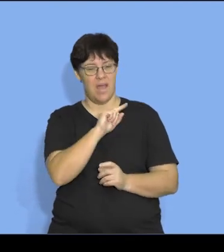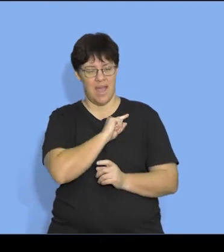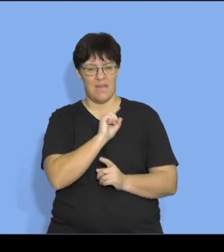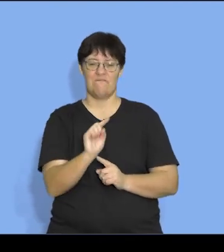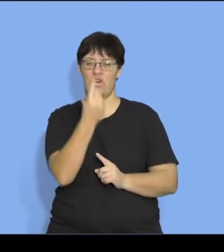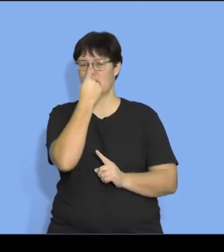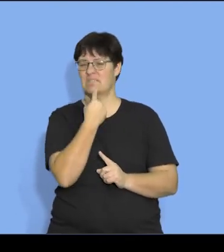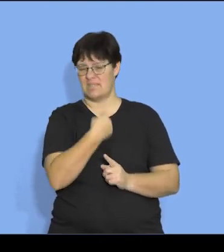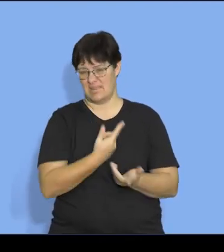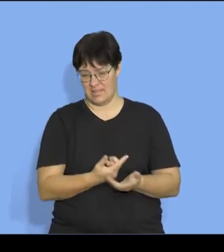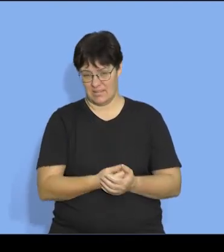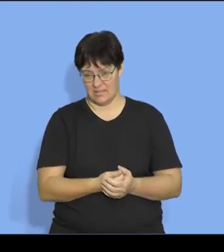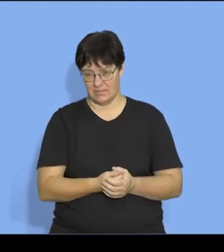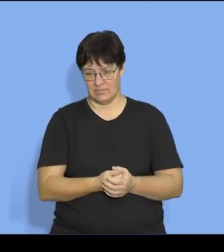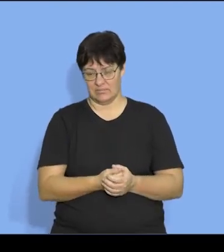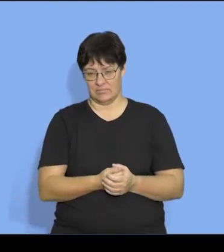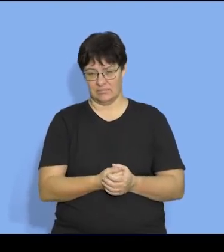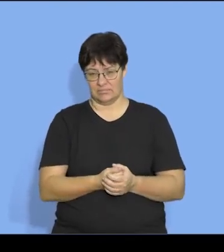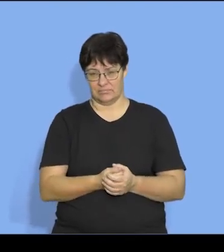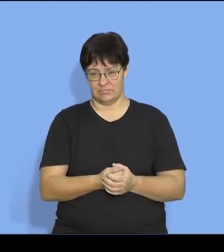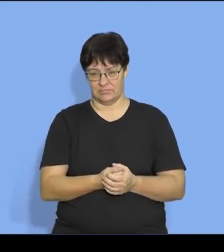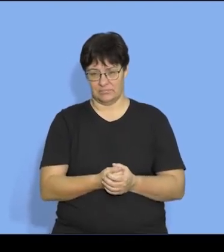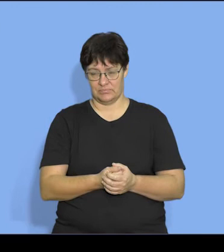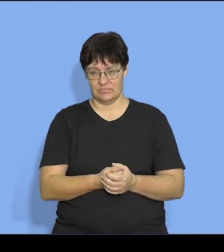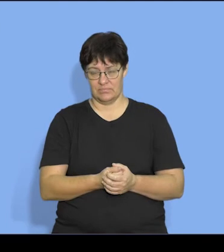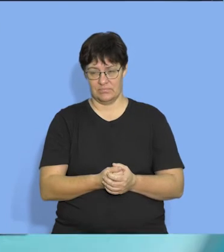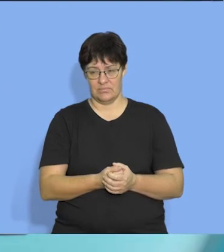Simply because it was the first direction given.